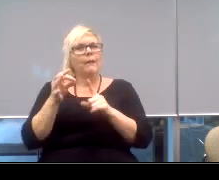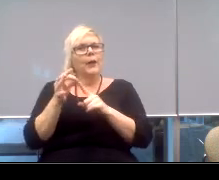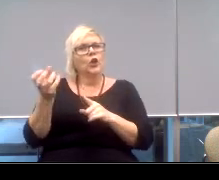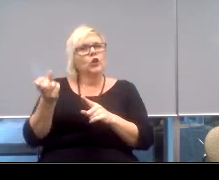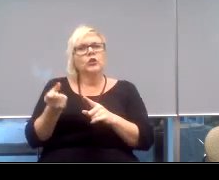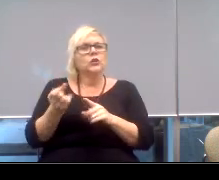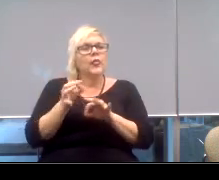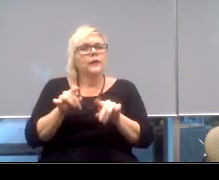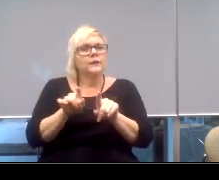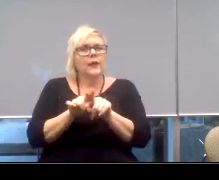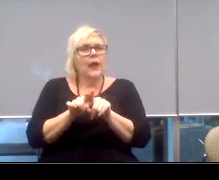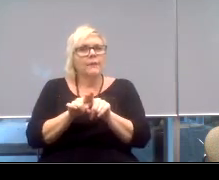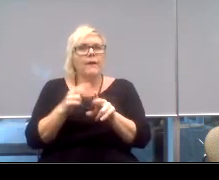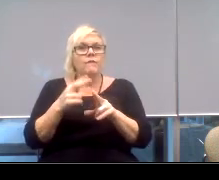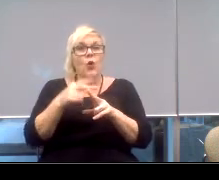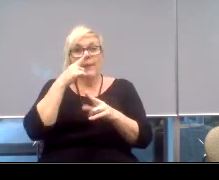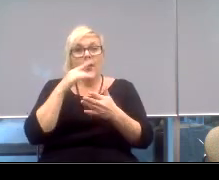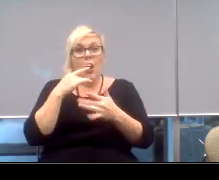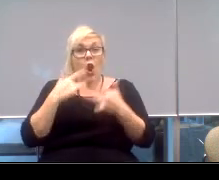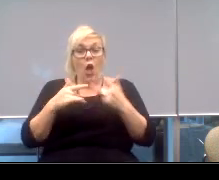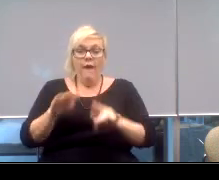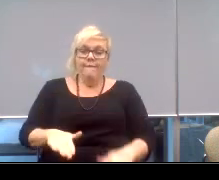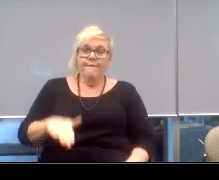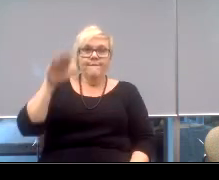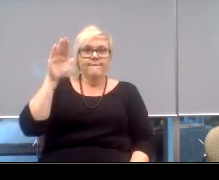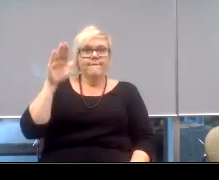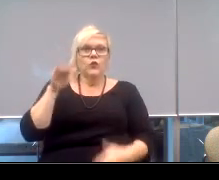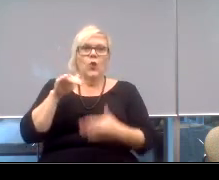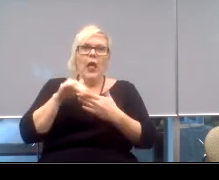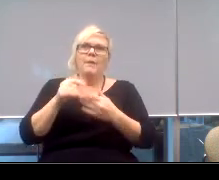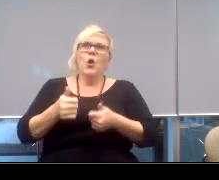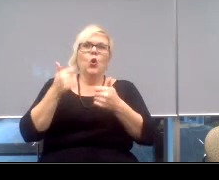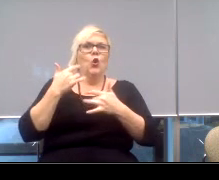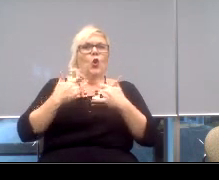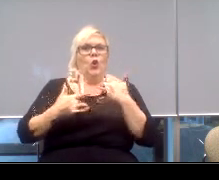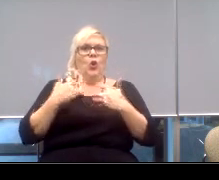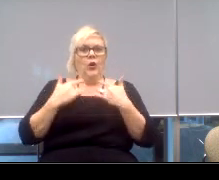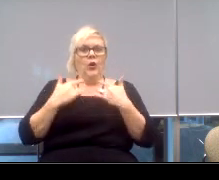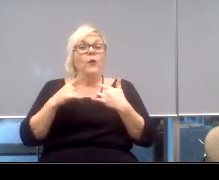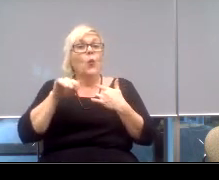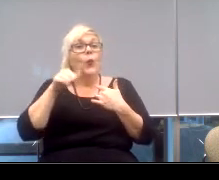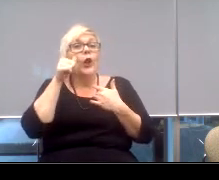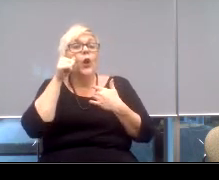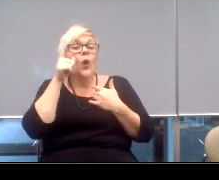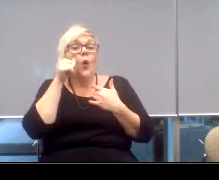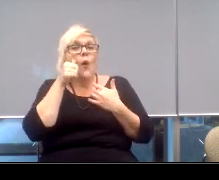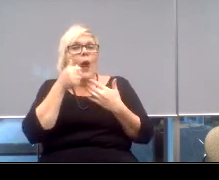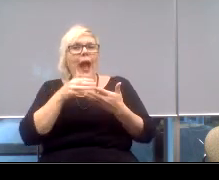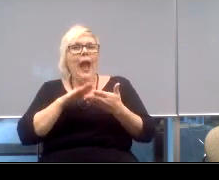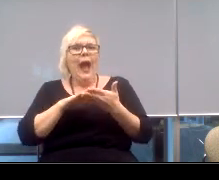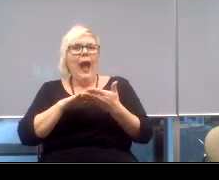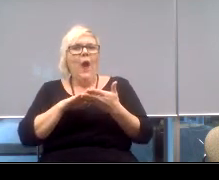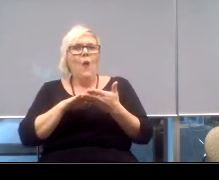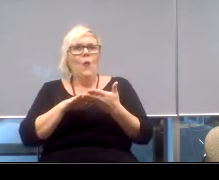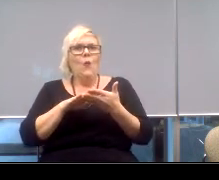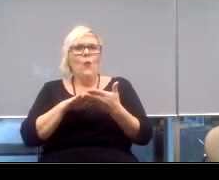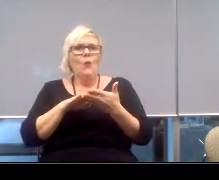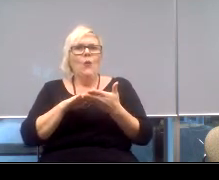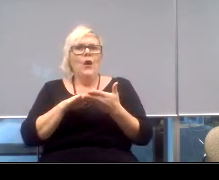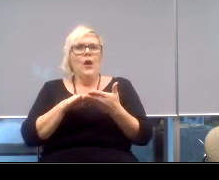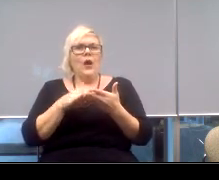in people to improve their outcomes later in life. Now, we know the best way to reduce long-term costs is to